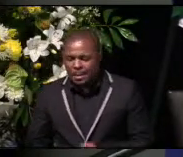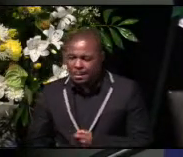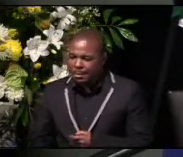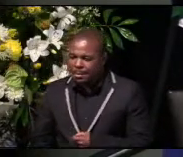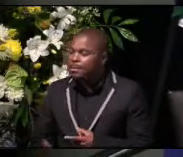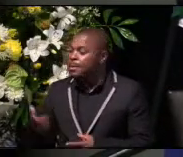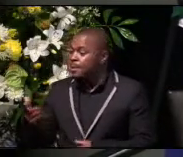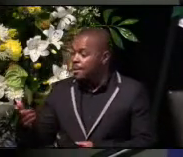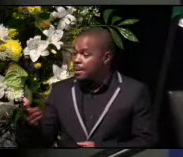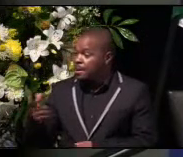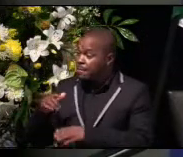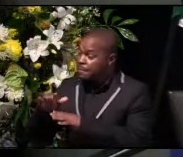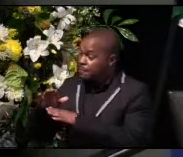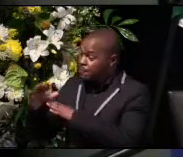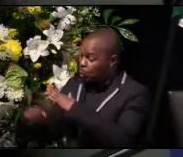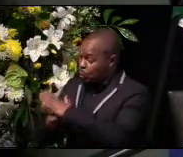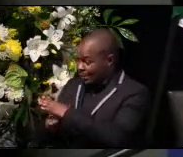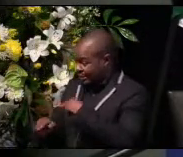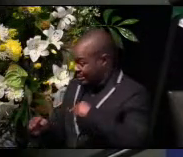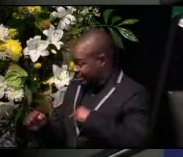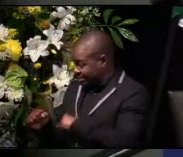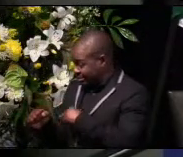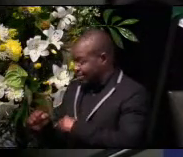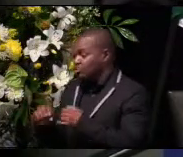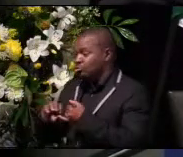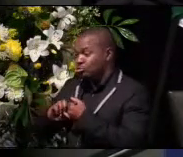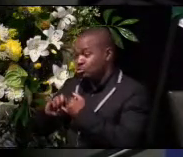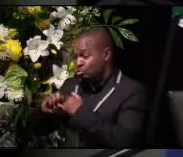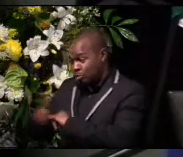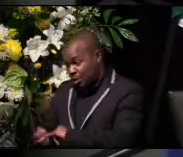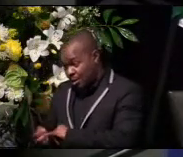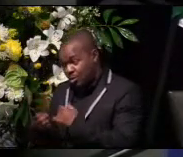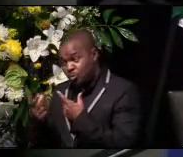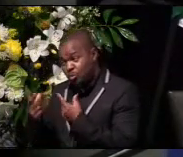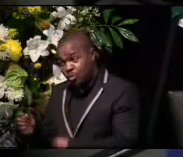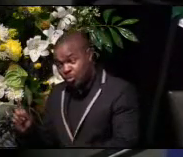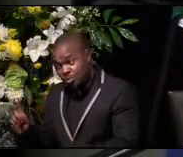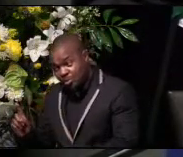Moses kutani Foundation tries to